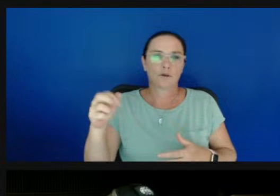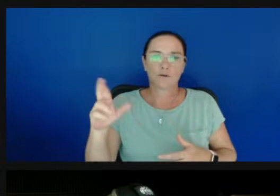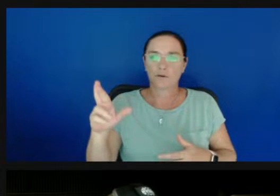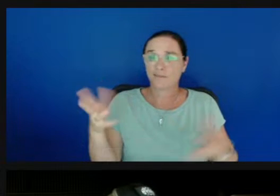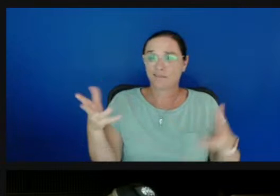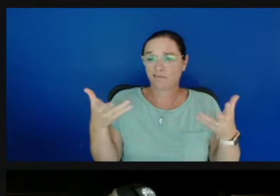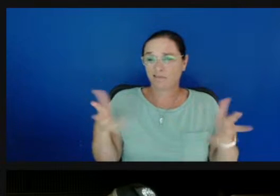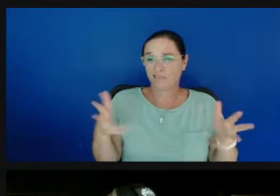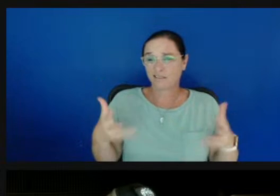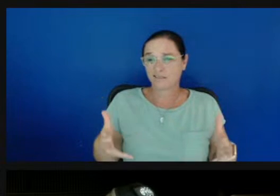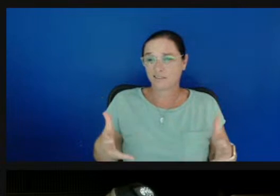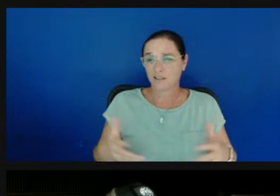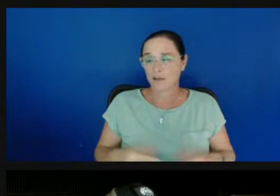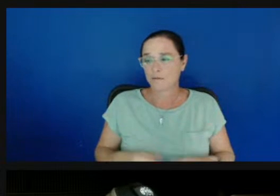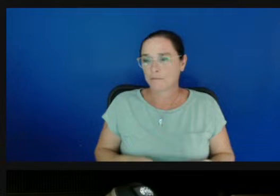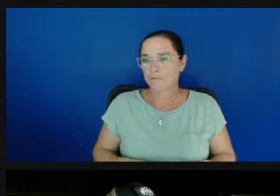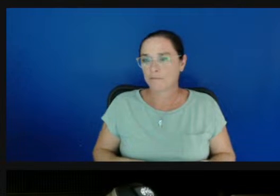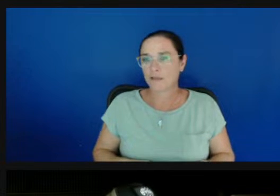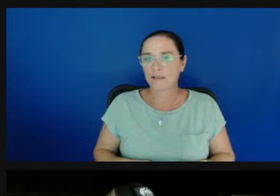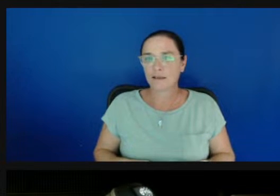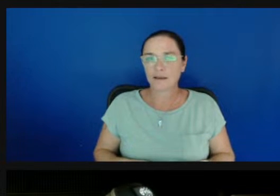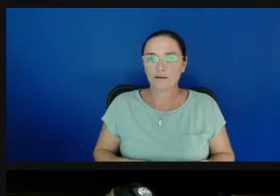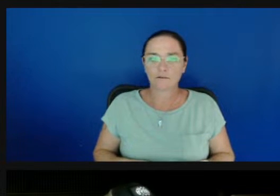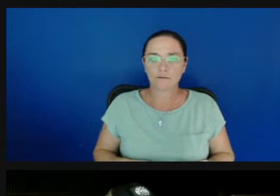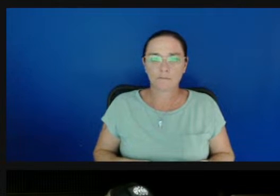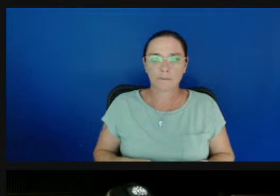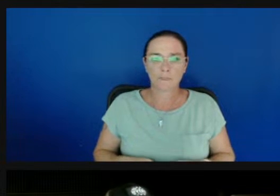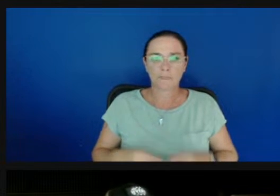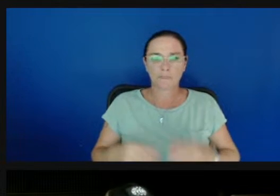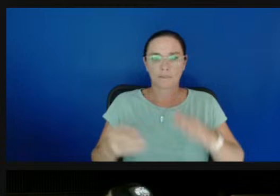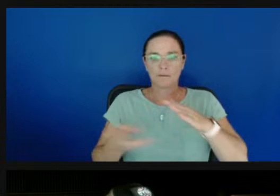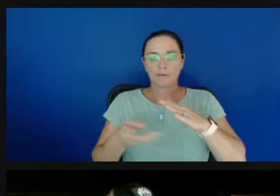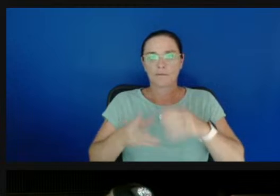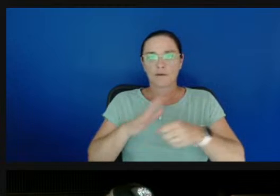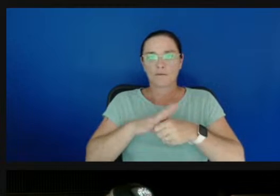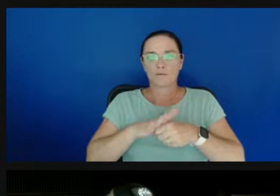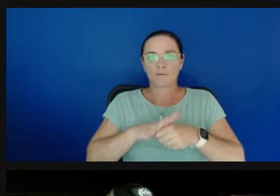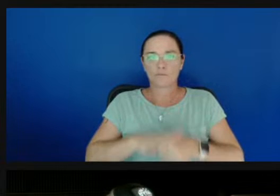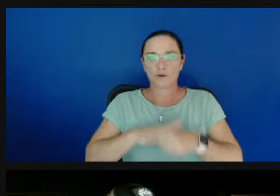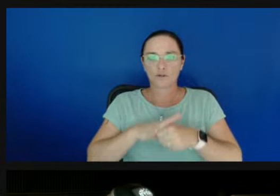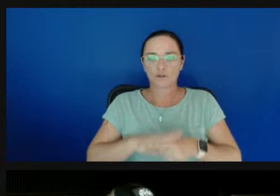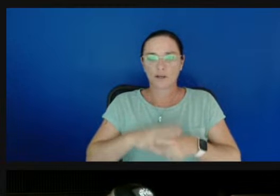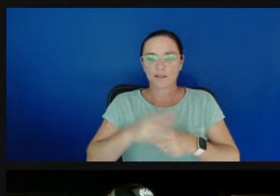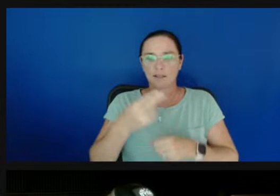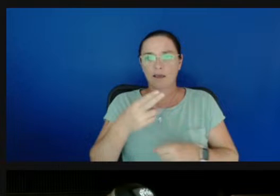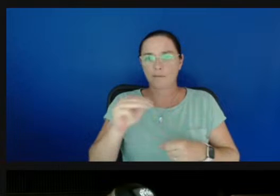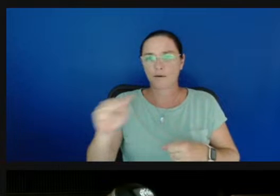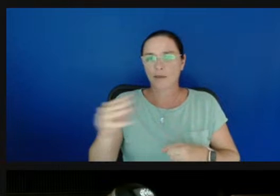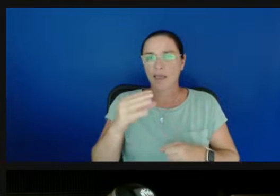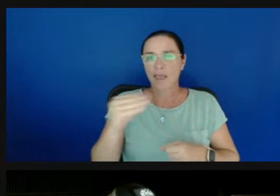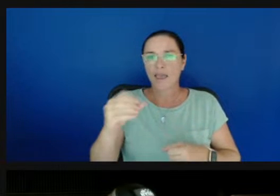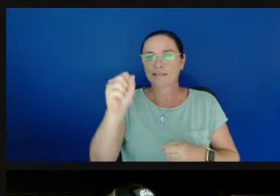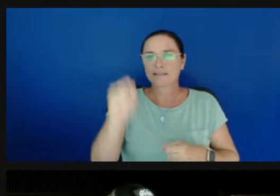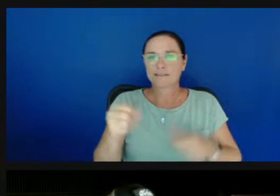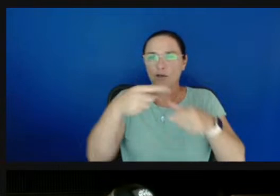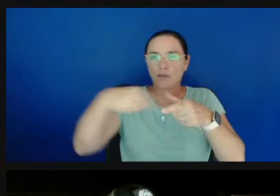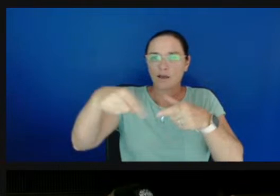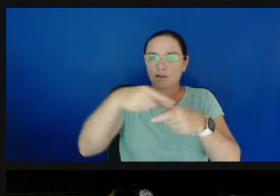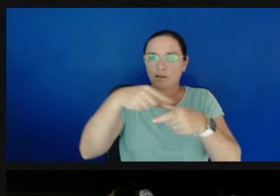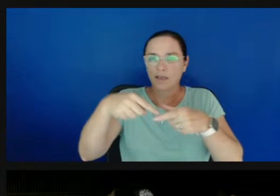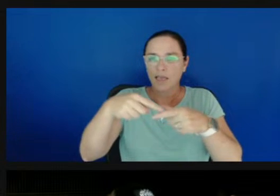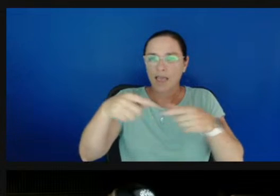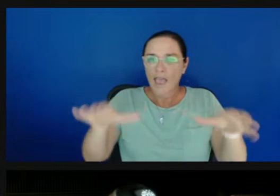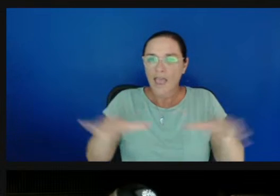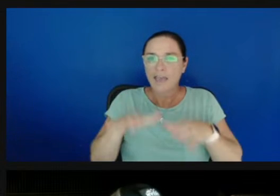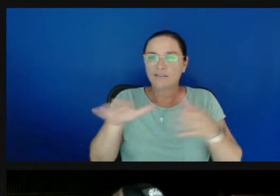it. Magma is pressurizing below Hawaiʻi and South Caldera, activating seismicity along the